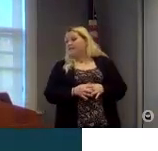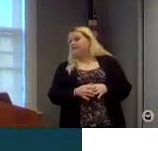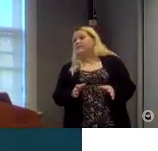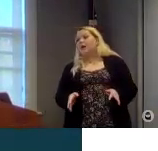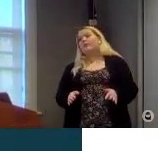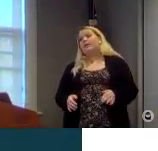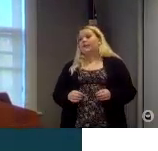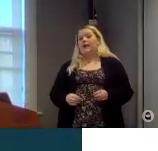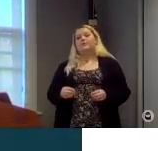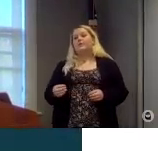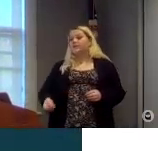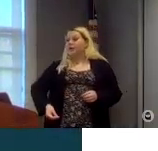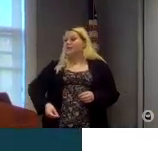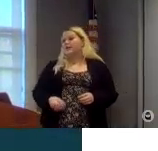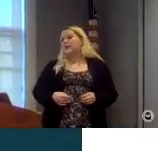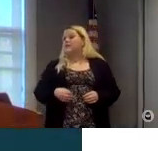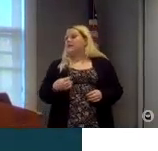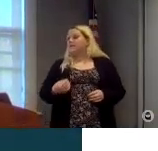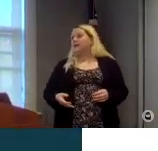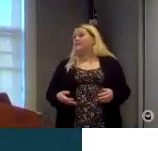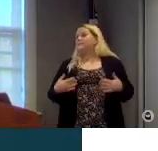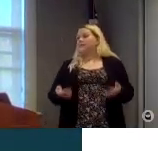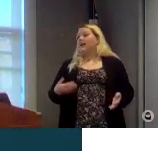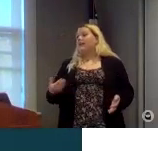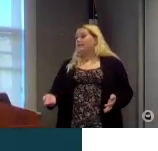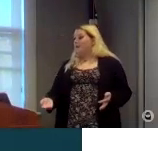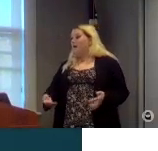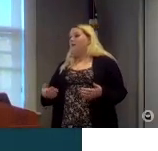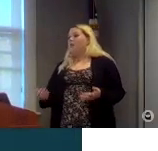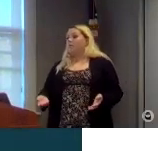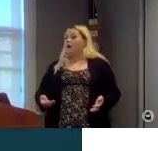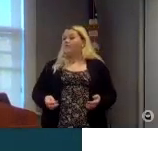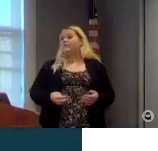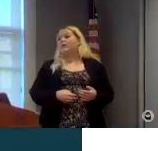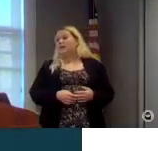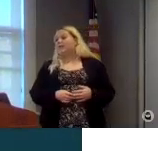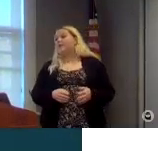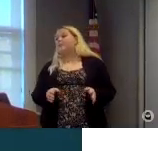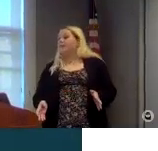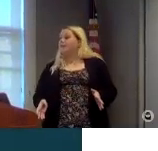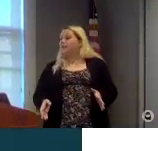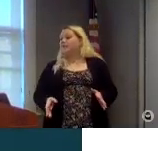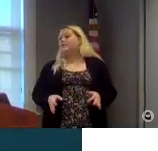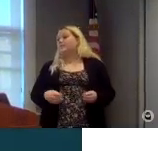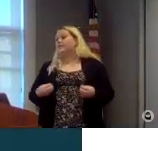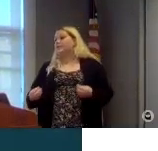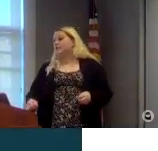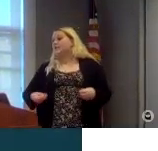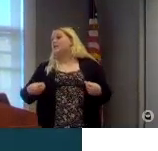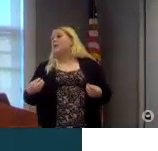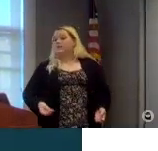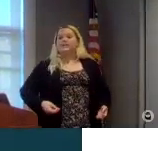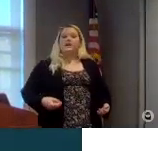or installations not planned for capture or destruction. Attacking these may violate the law of armed conflict or interfere with friendly relations